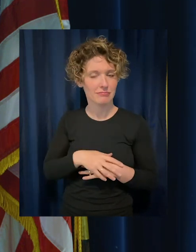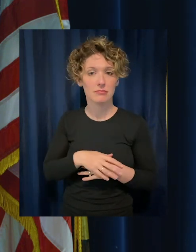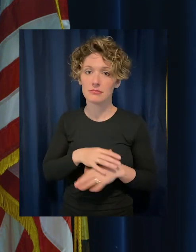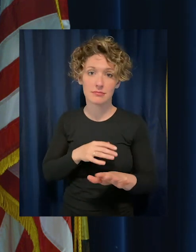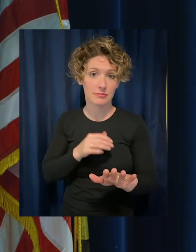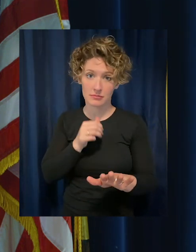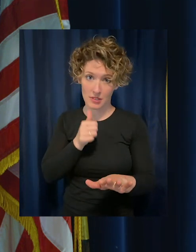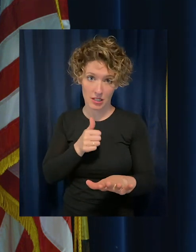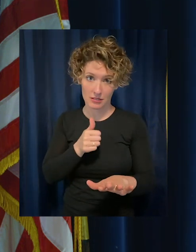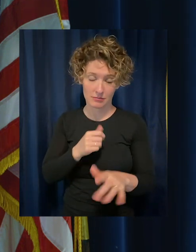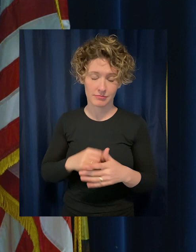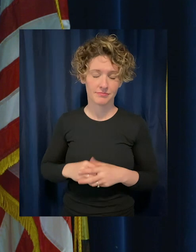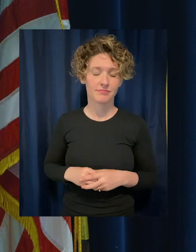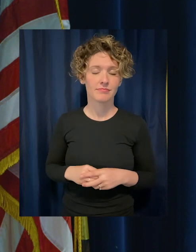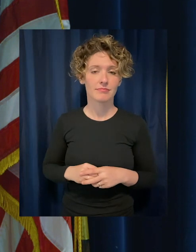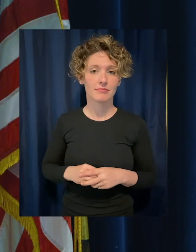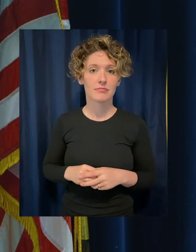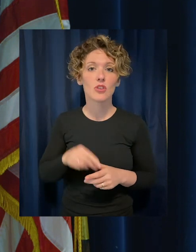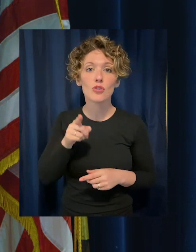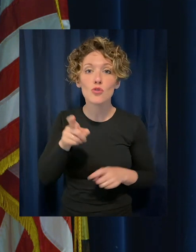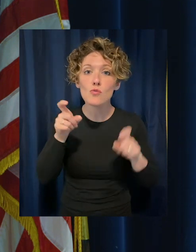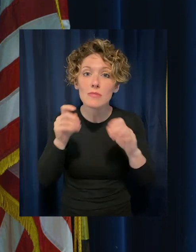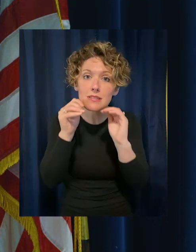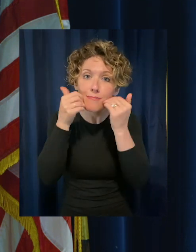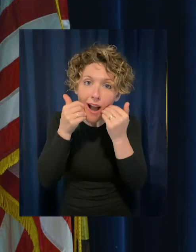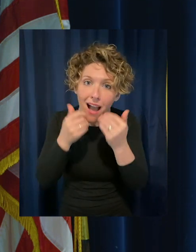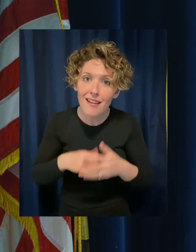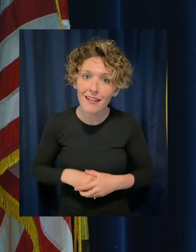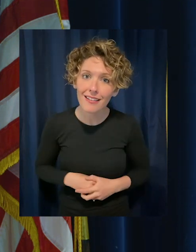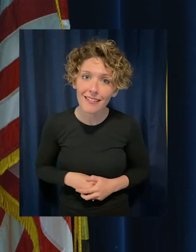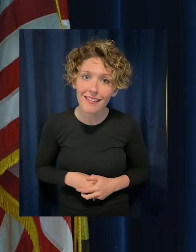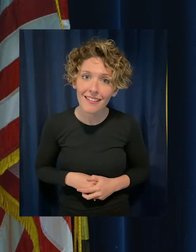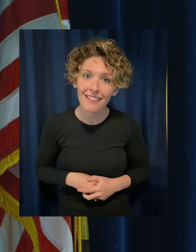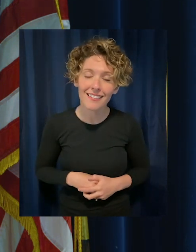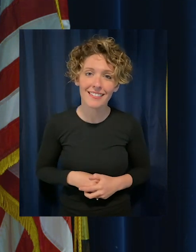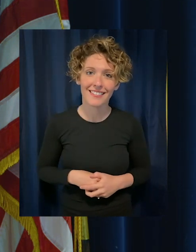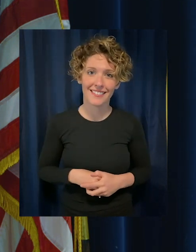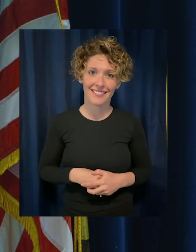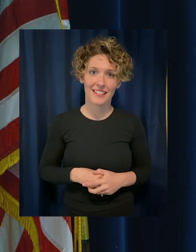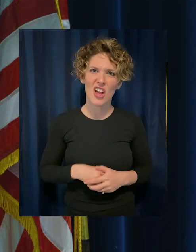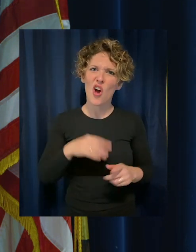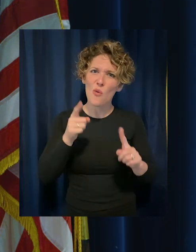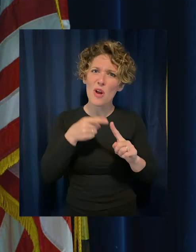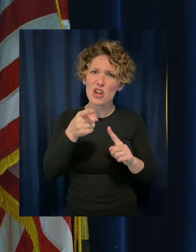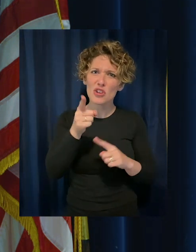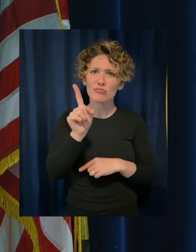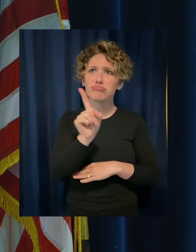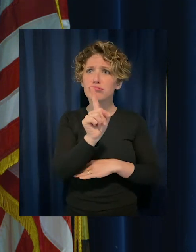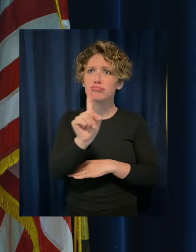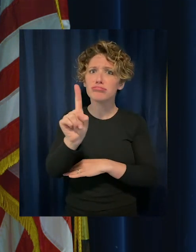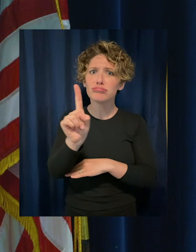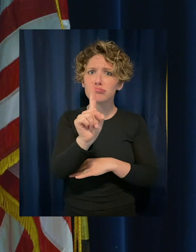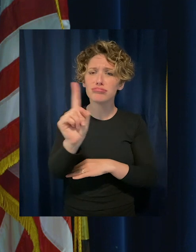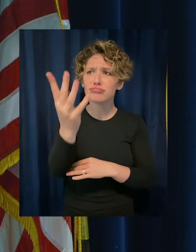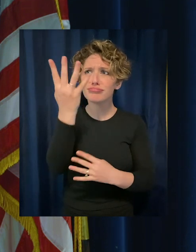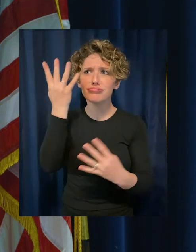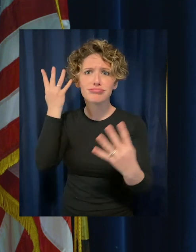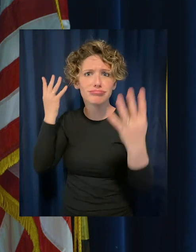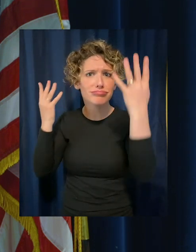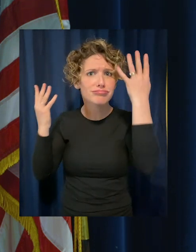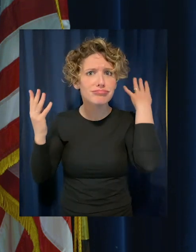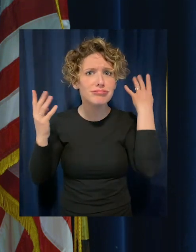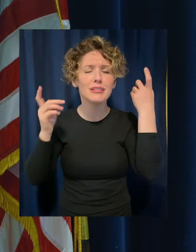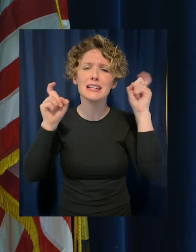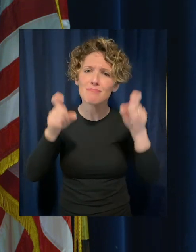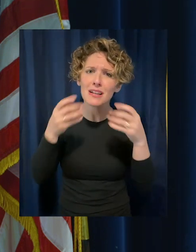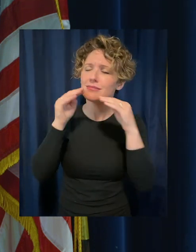if you're shy, even if you're in a crowd of strangers. We see too many negative things on the news these days,